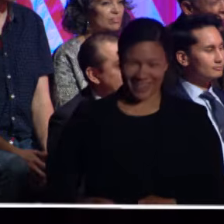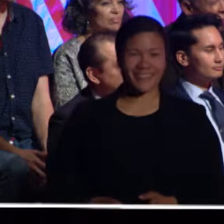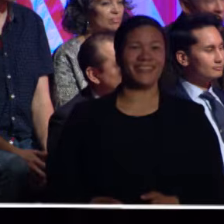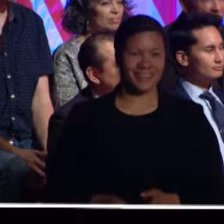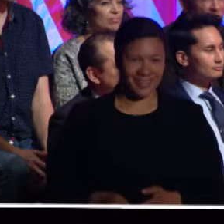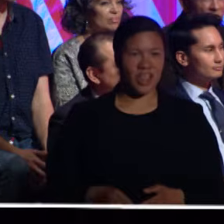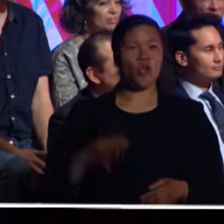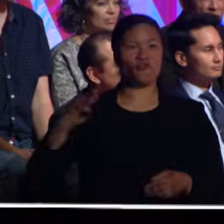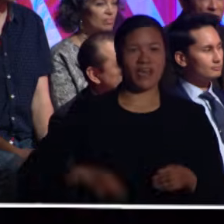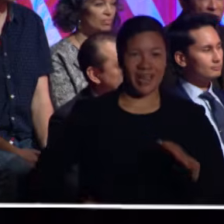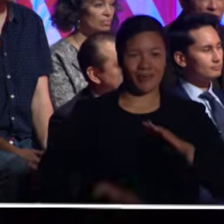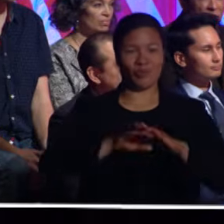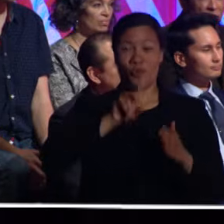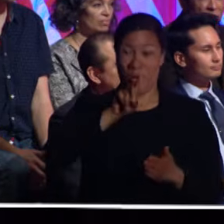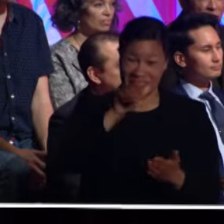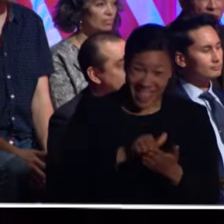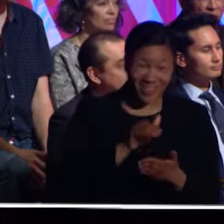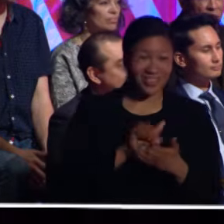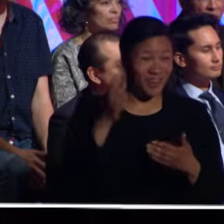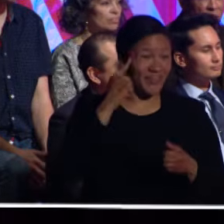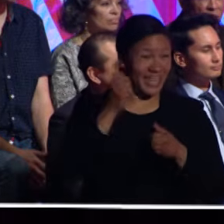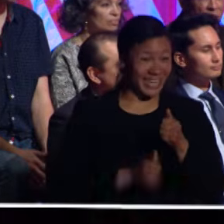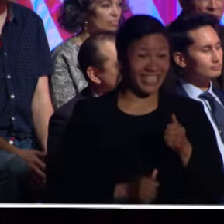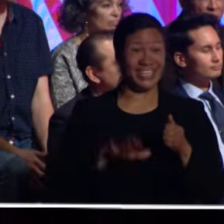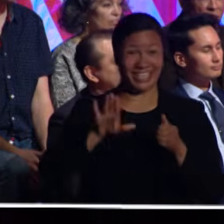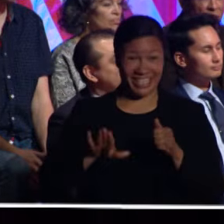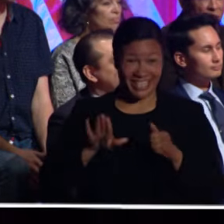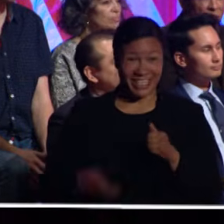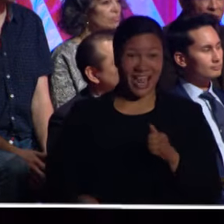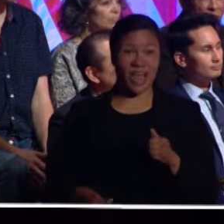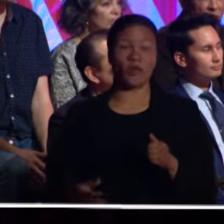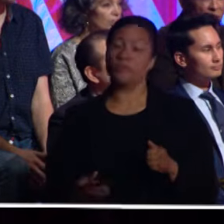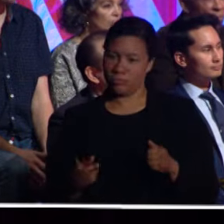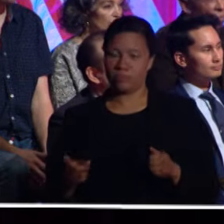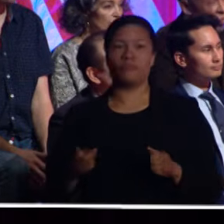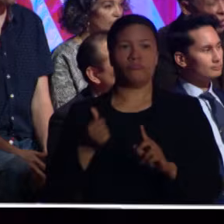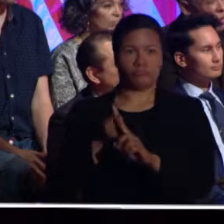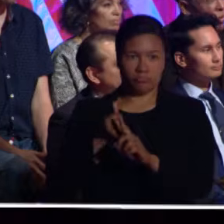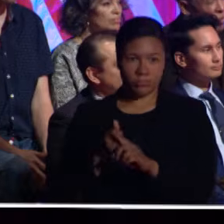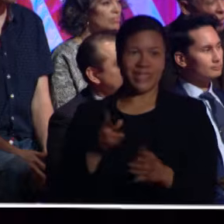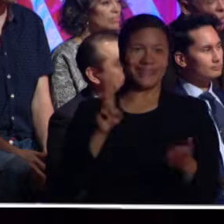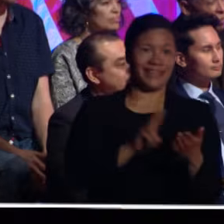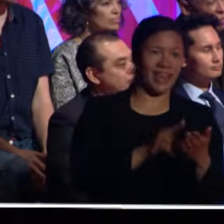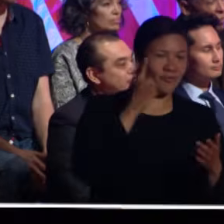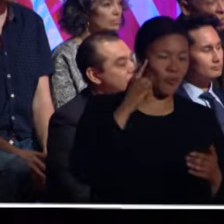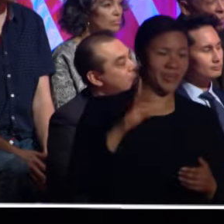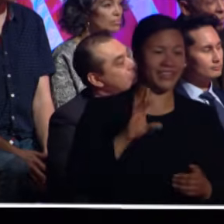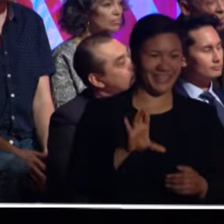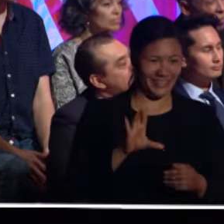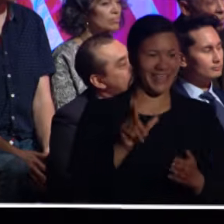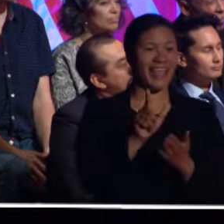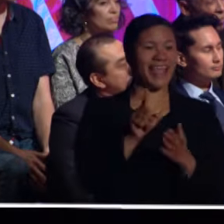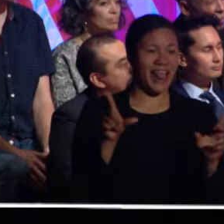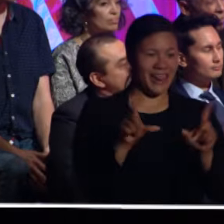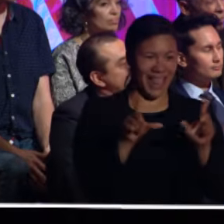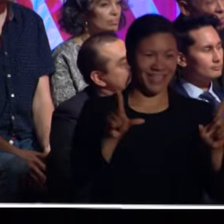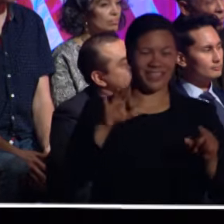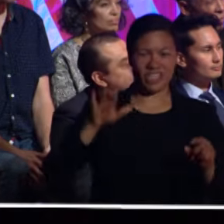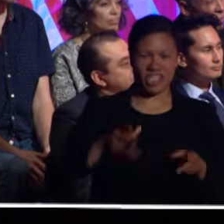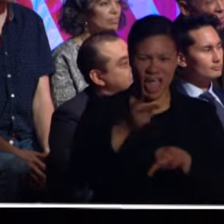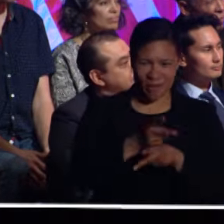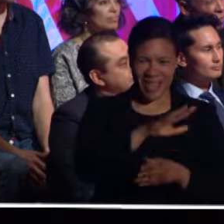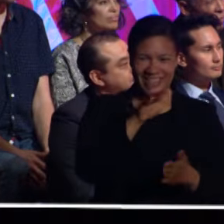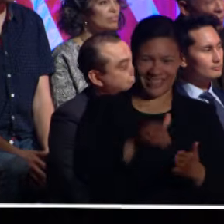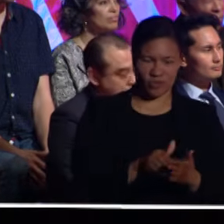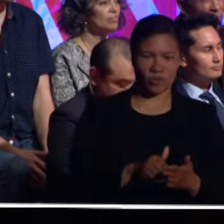up to $1,000 per child enrolled in a DC licensed child care center. This was created as a one-time credit,